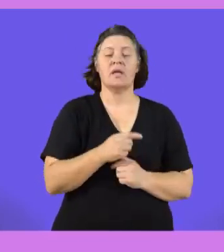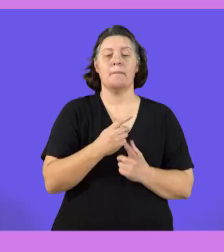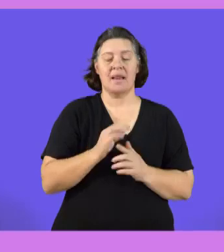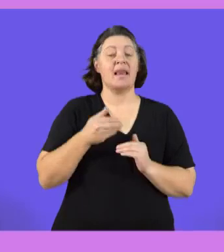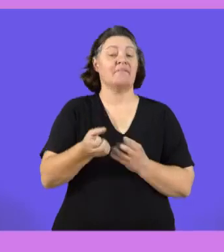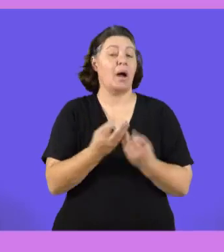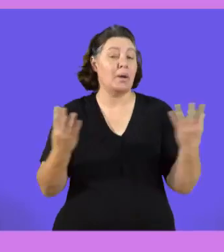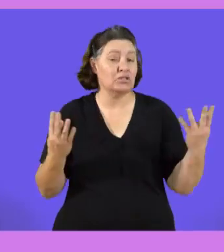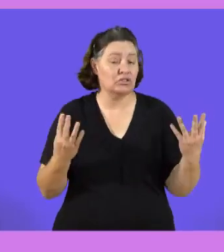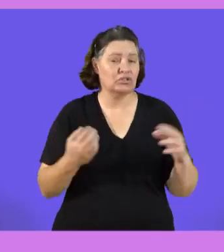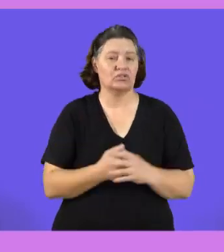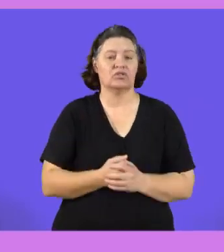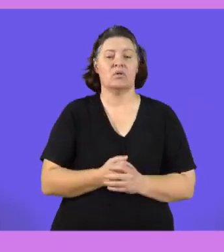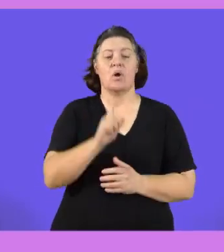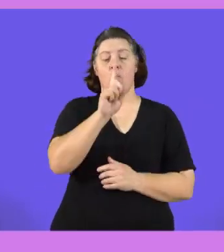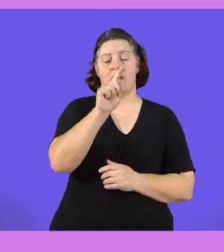be left with